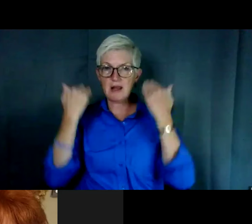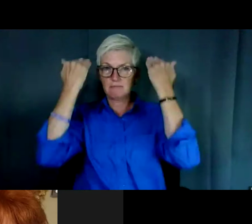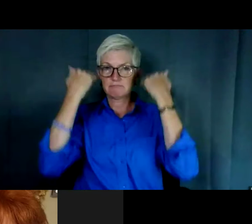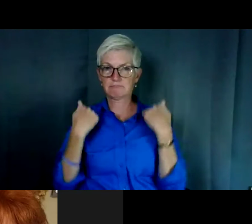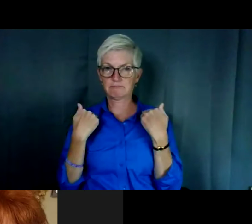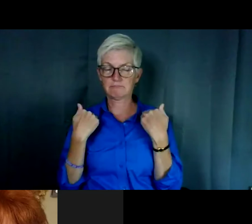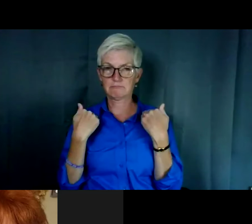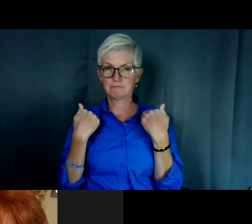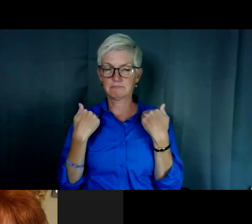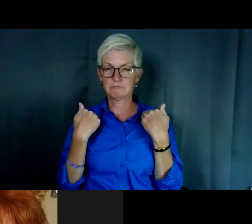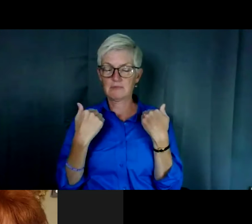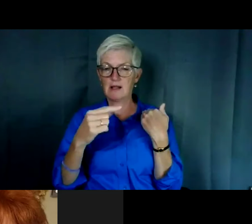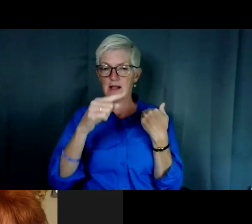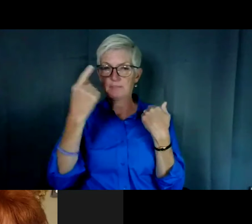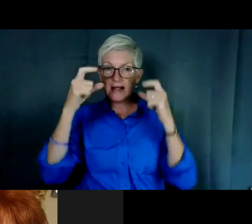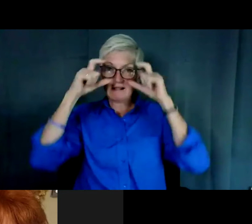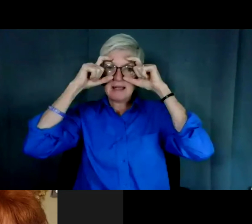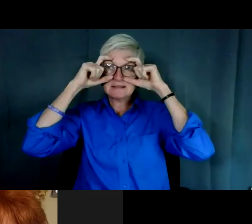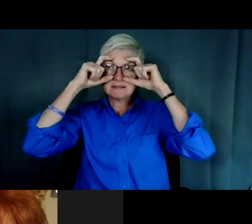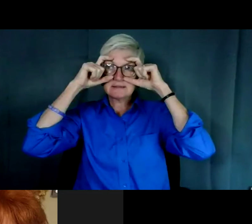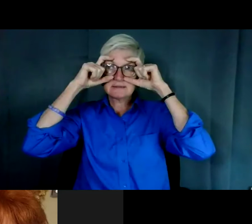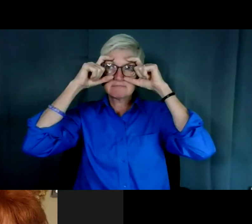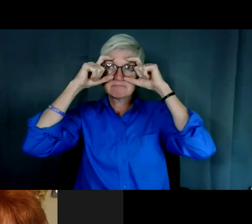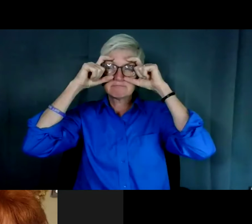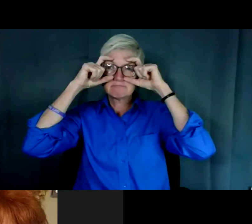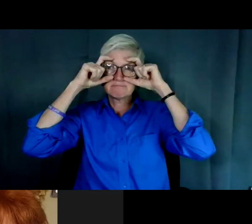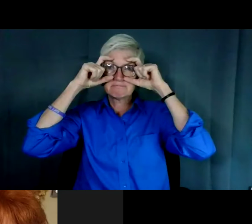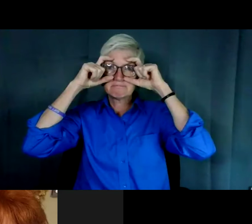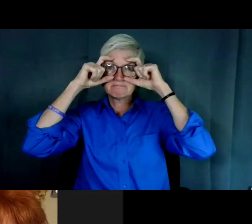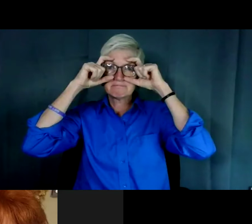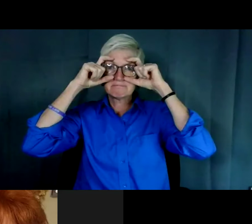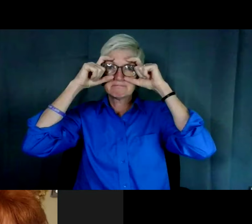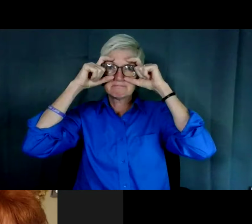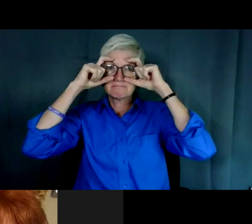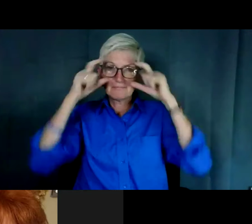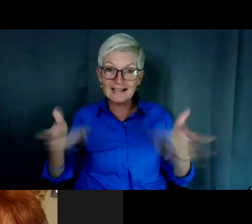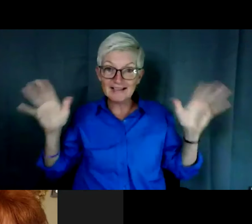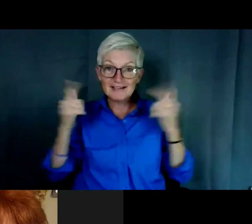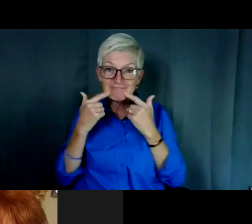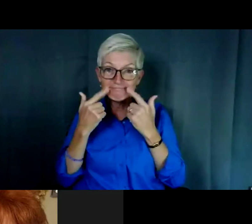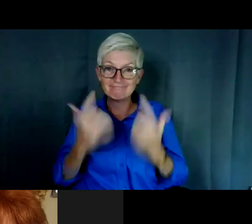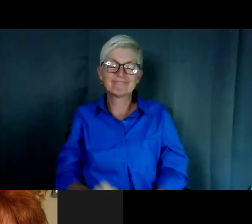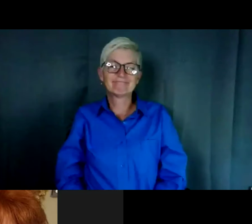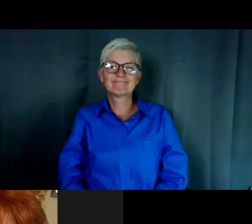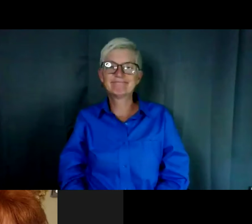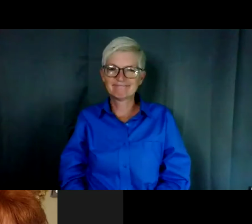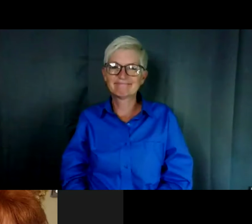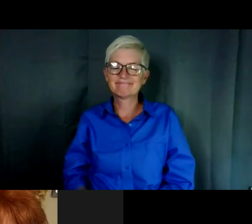I have black glasses, and that's about it.